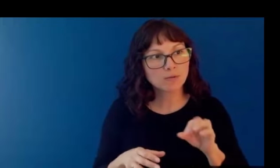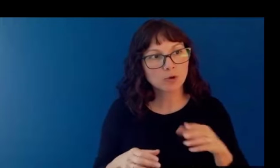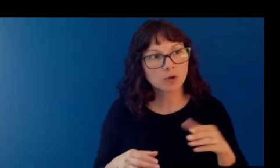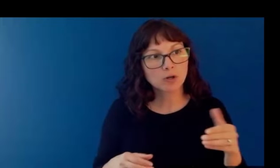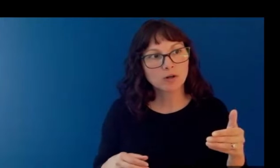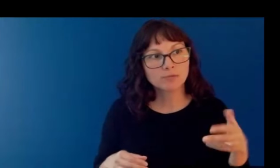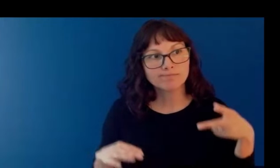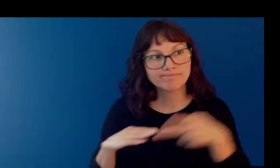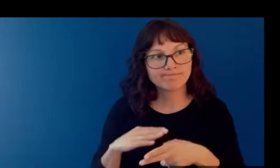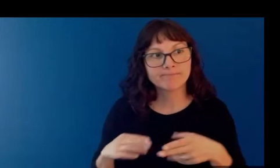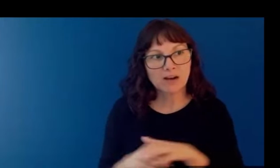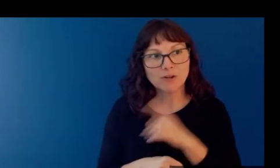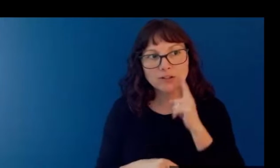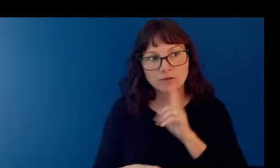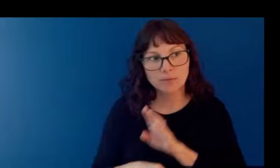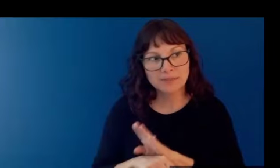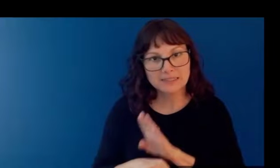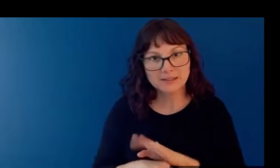business?